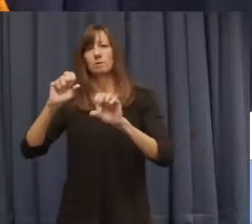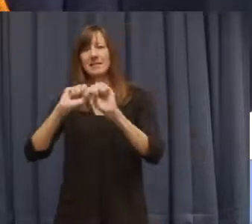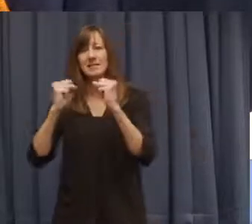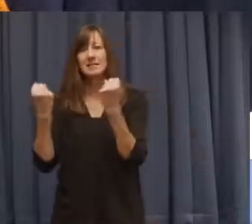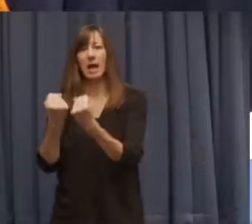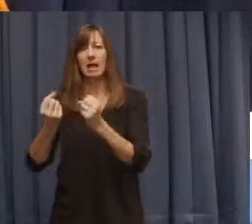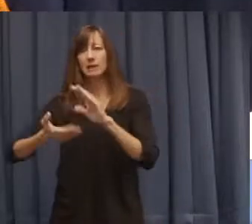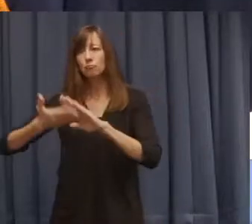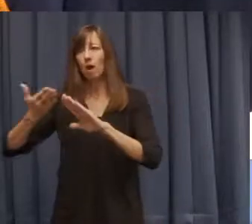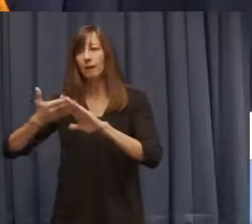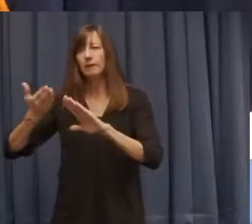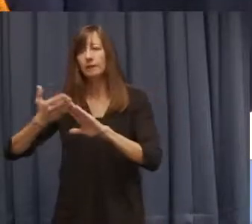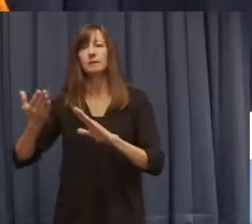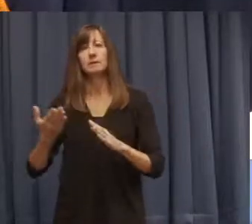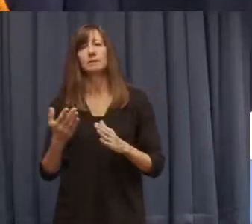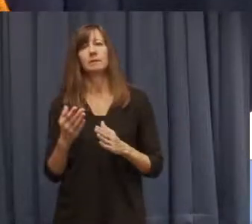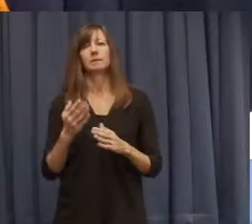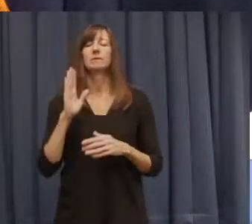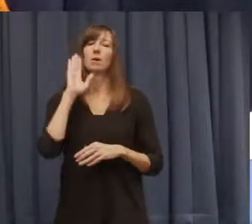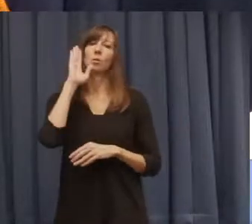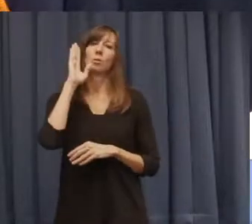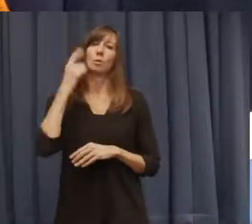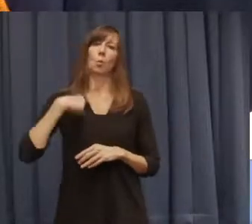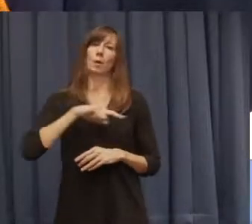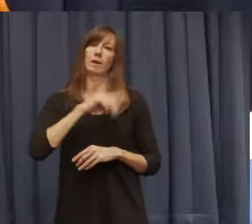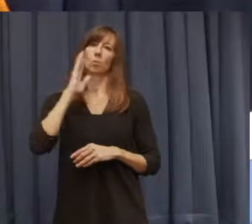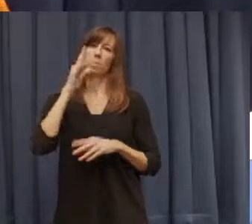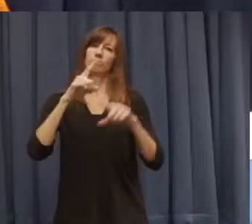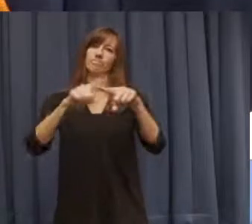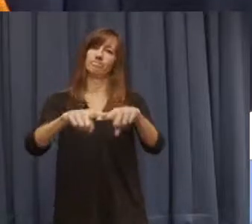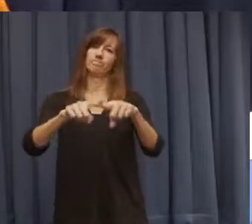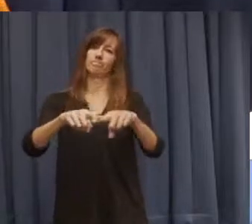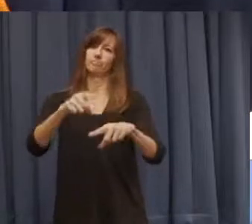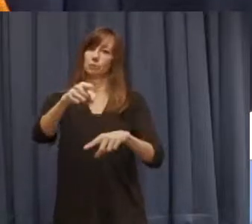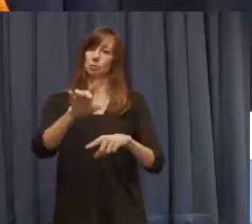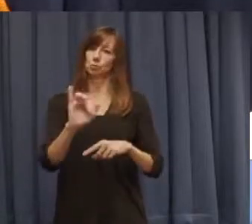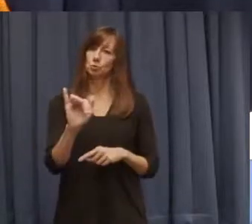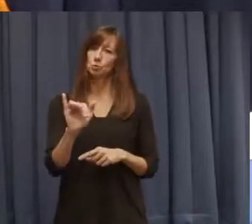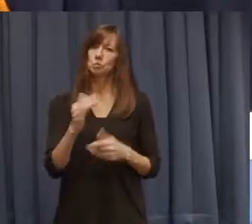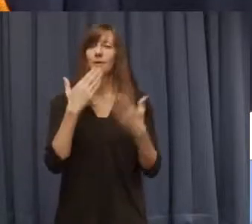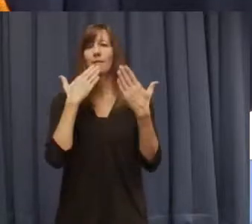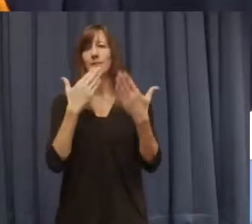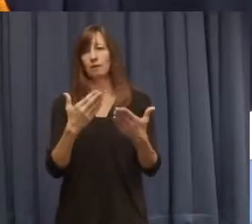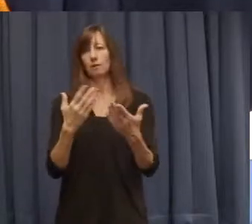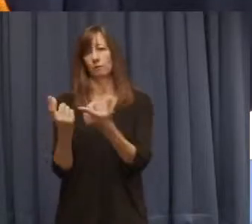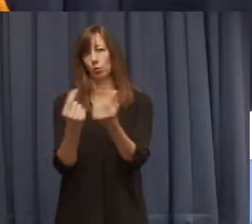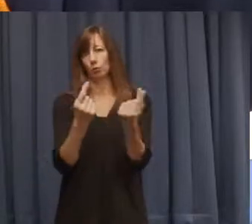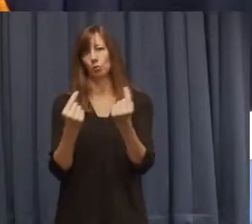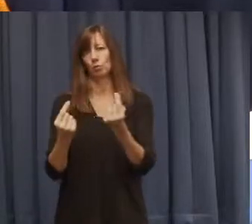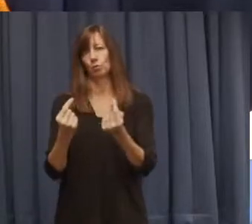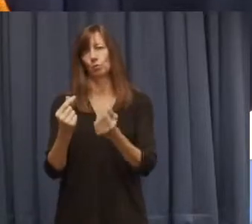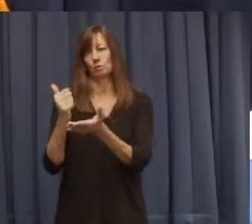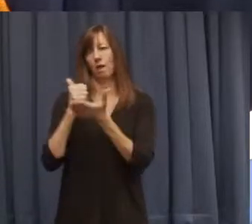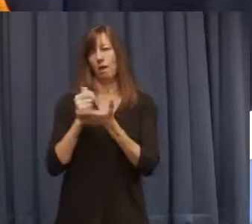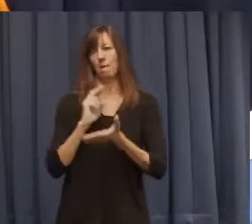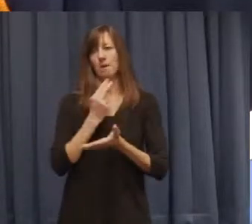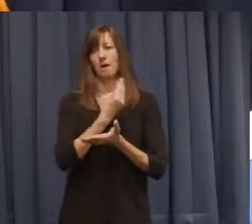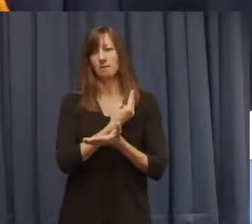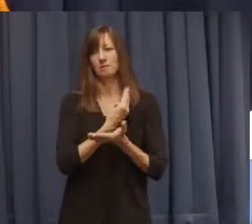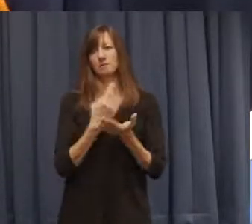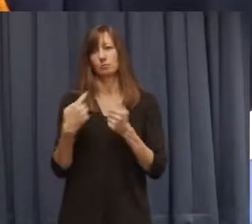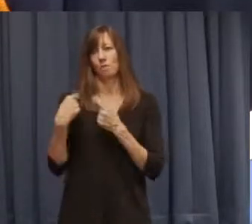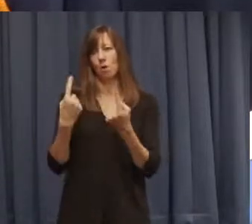So we're going to continue to count on each of you as well, and thank you for what you've done to get us to this point. So that is the update